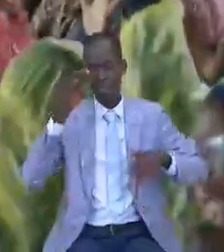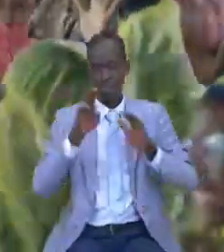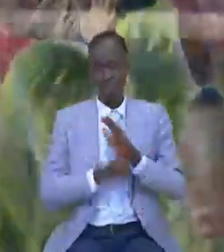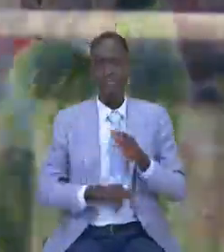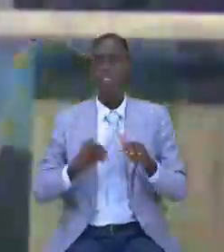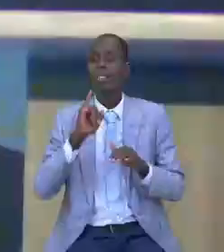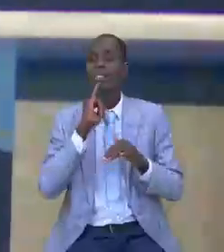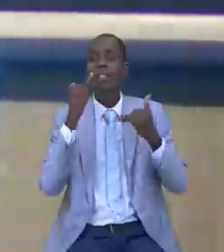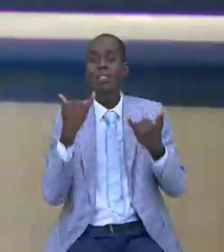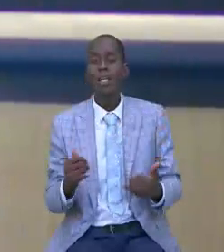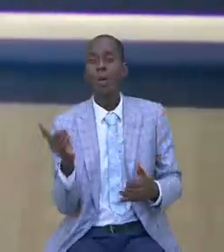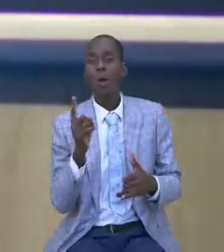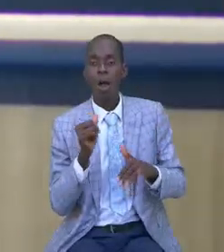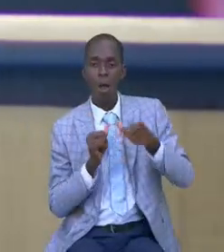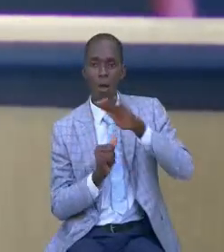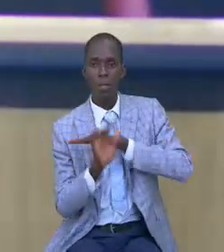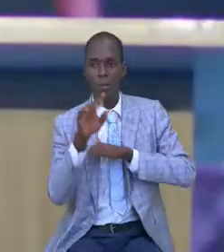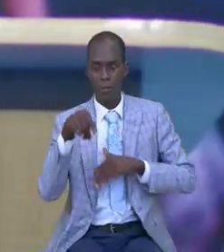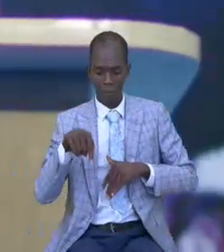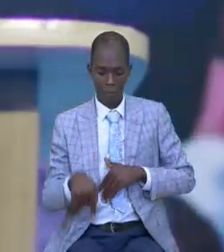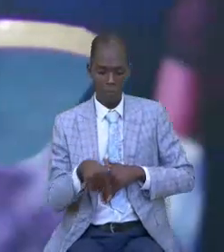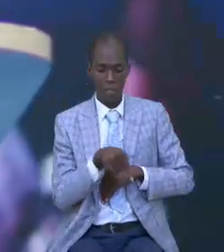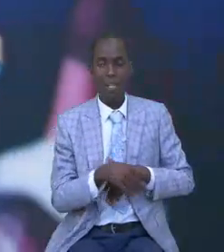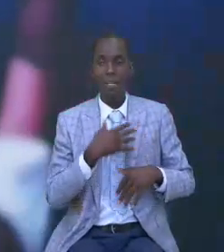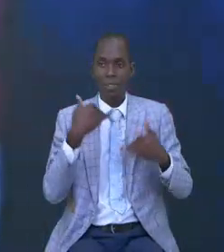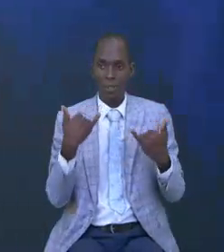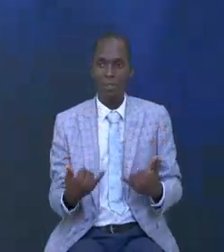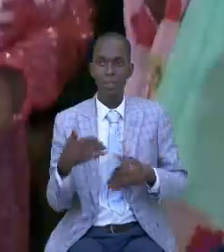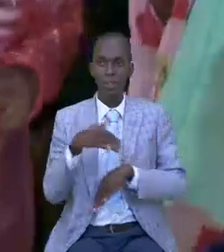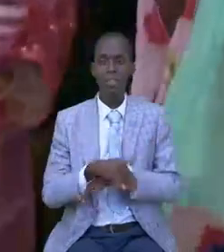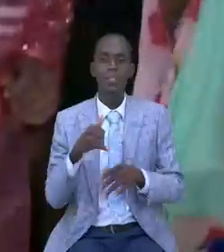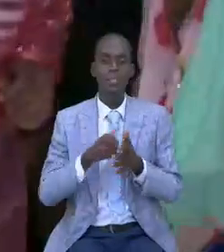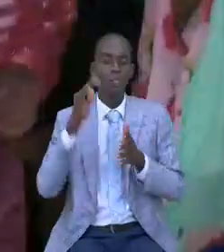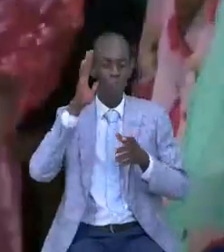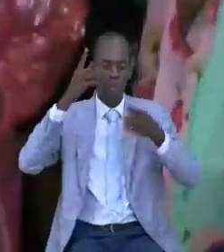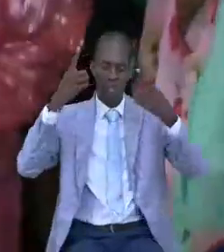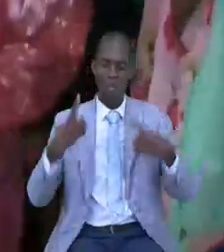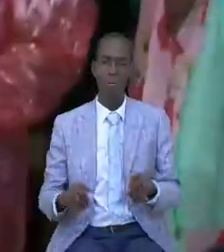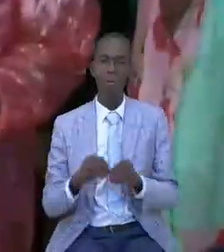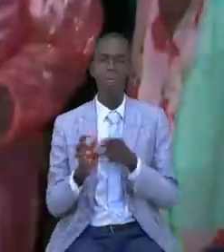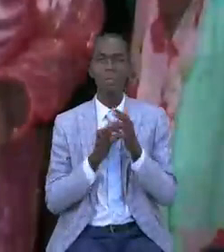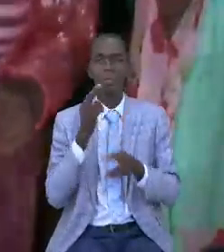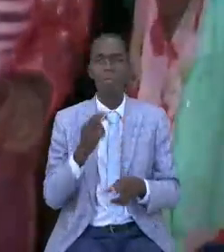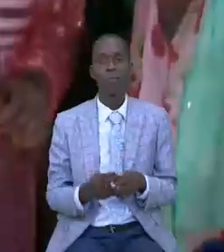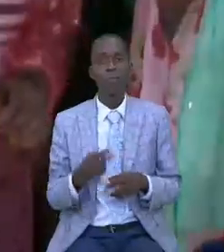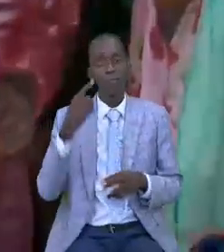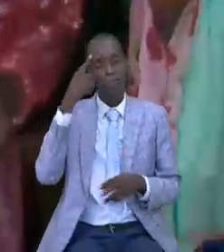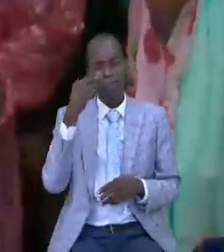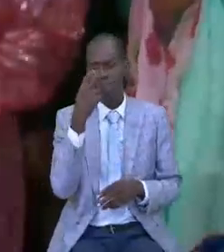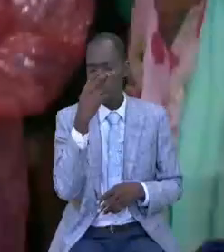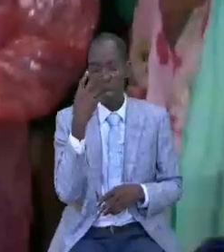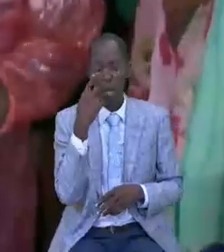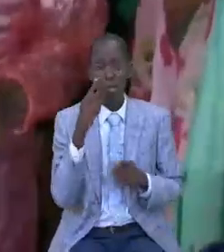your feet, and tonight it shall come to pass. Yeah. For the blind eyes